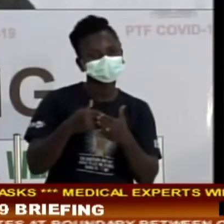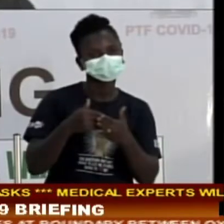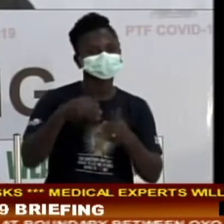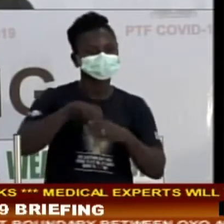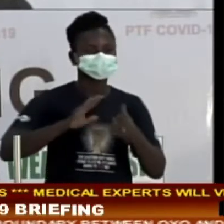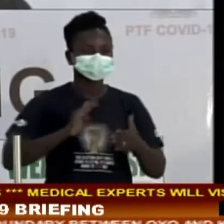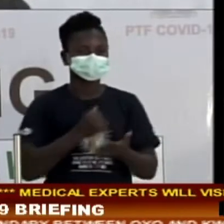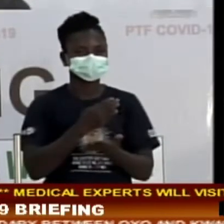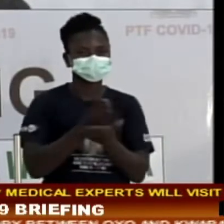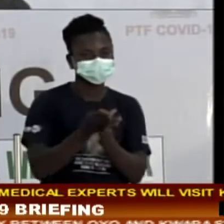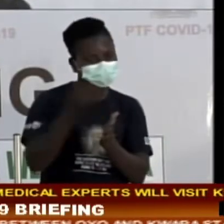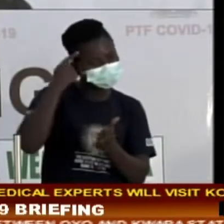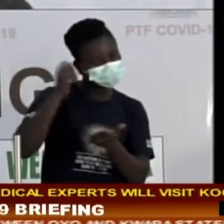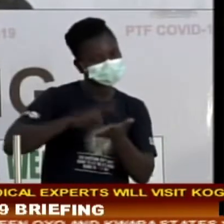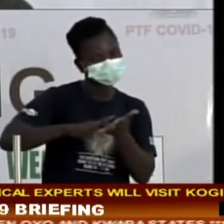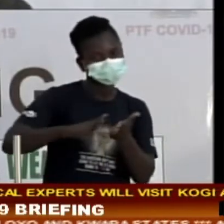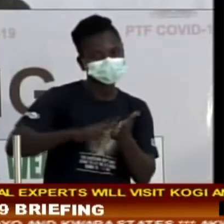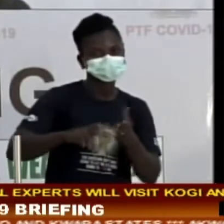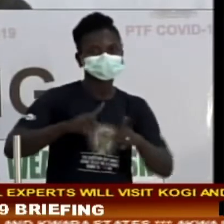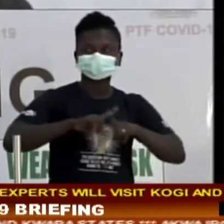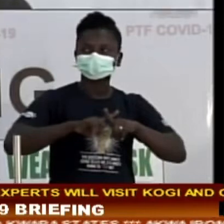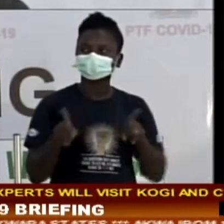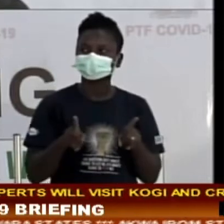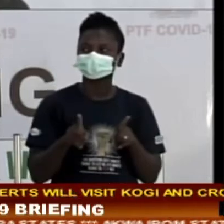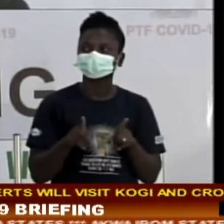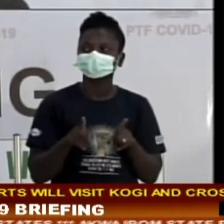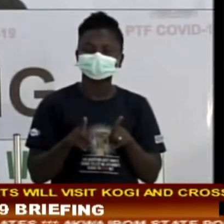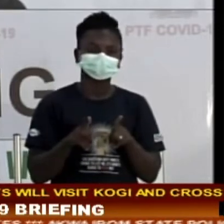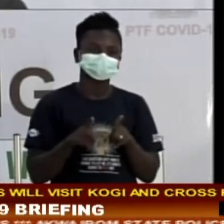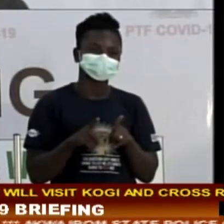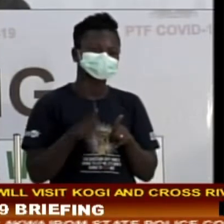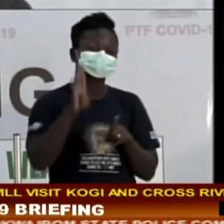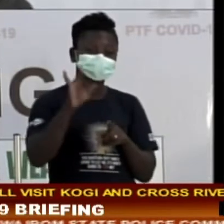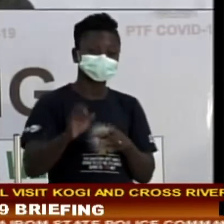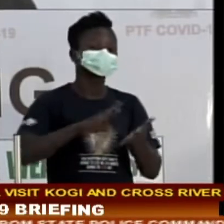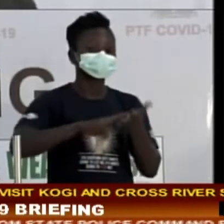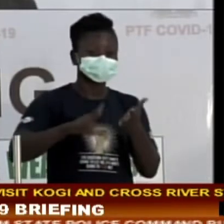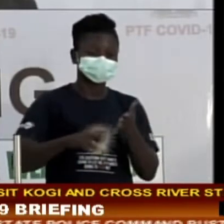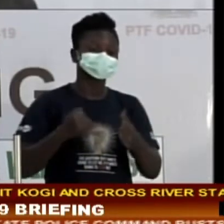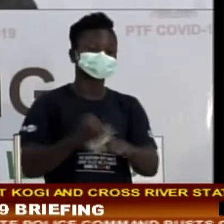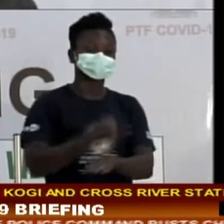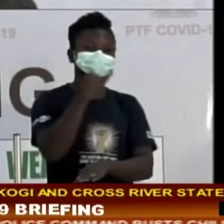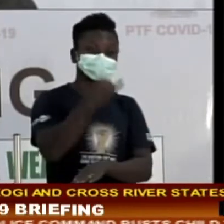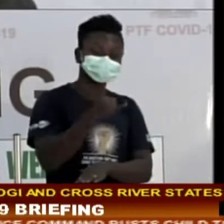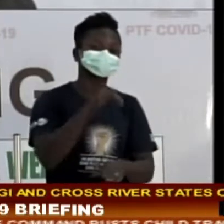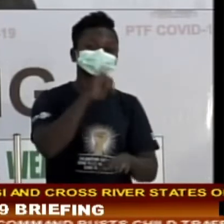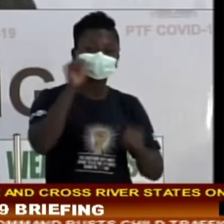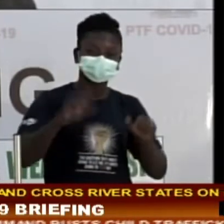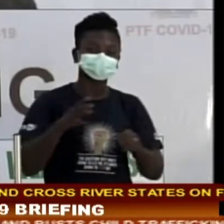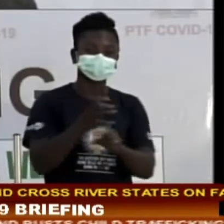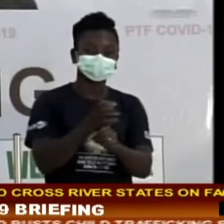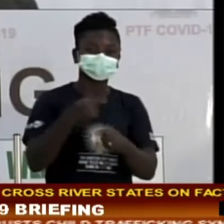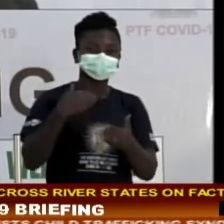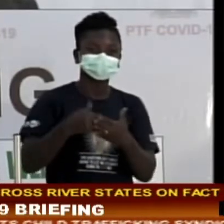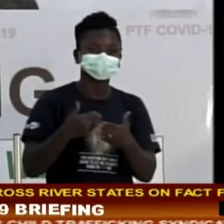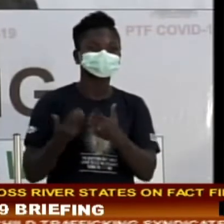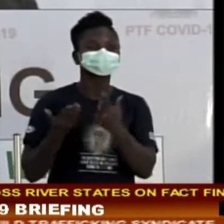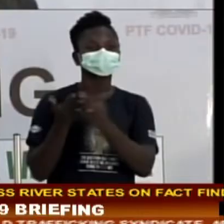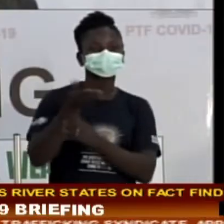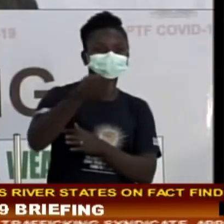budget for research but Research Institute in institutions primarily get their money through